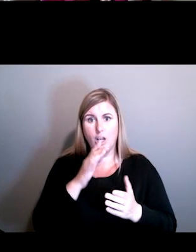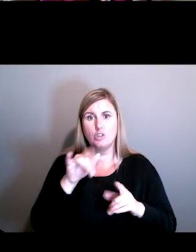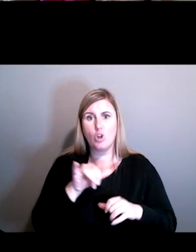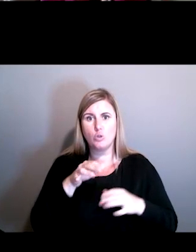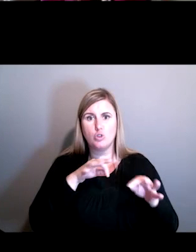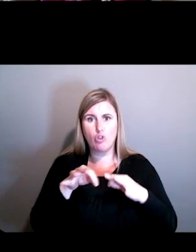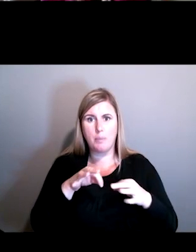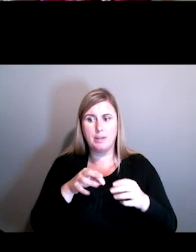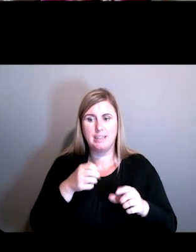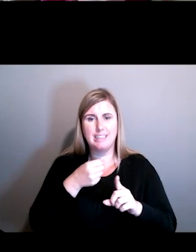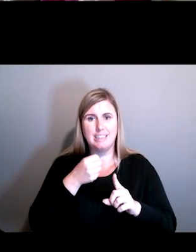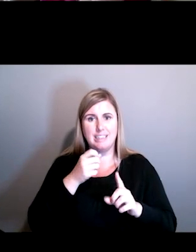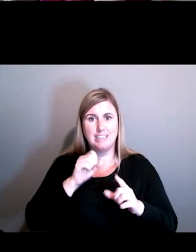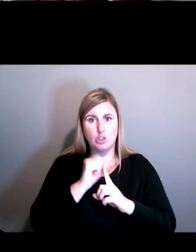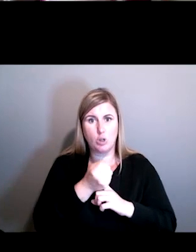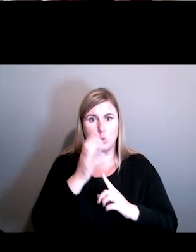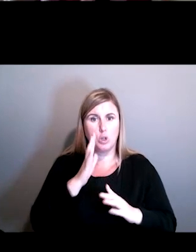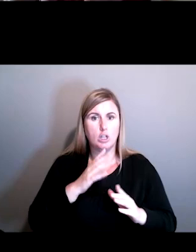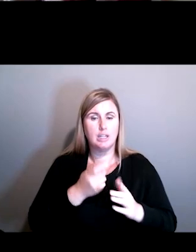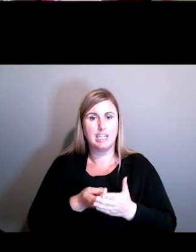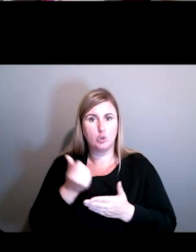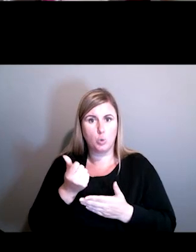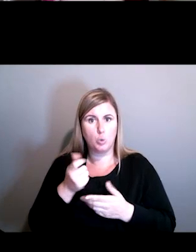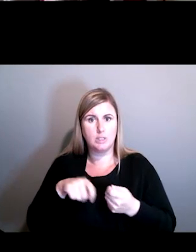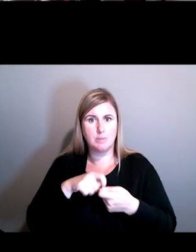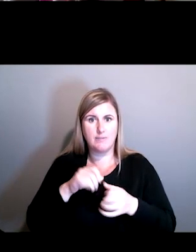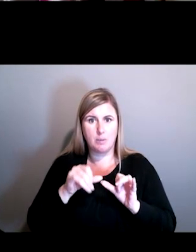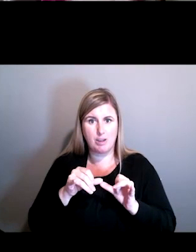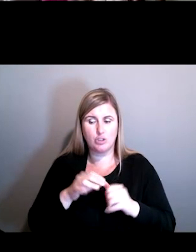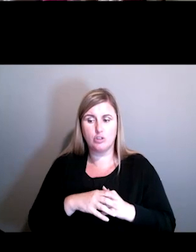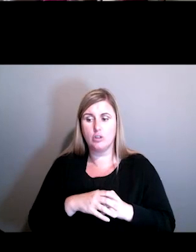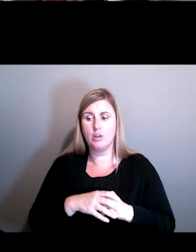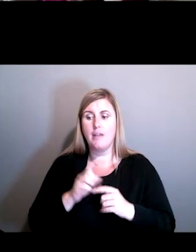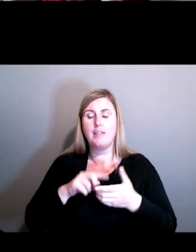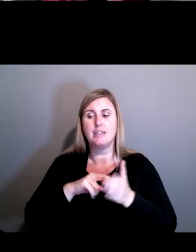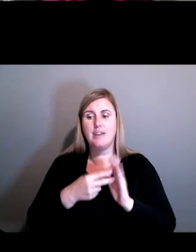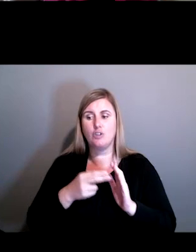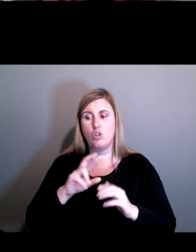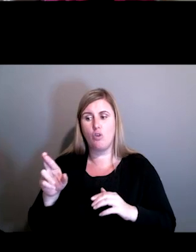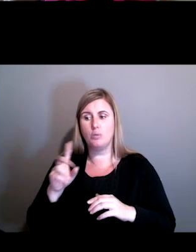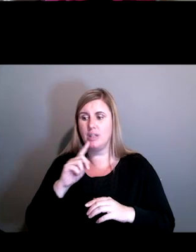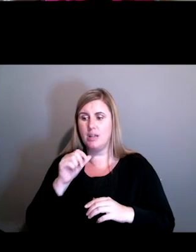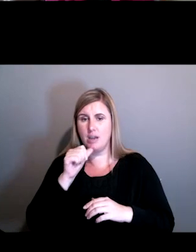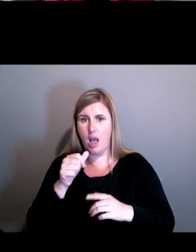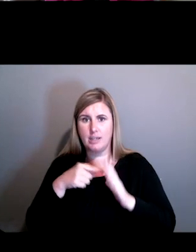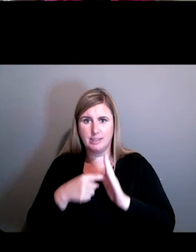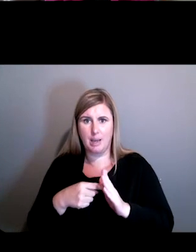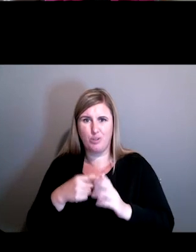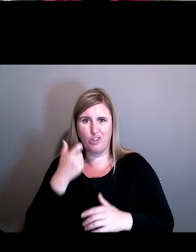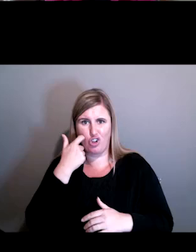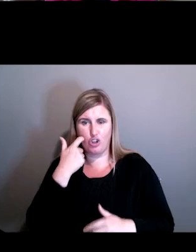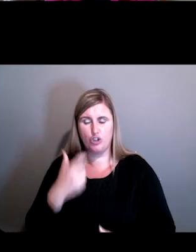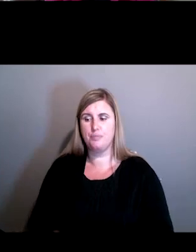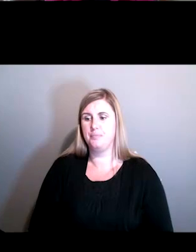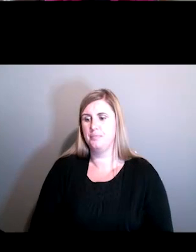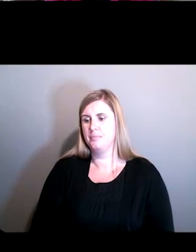where you're going to exclude certain measures. And then the definition on the right was that non-example that was earlier.